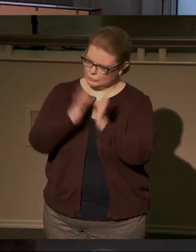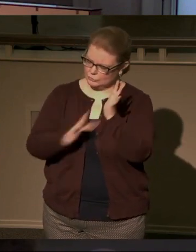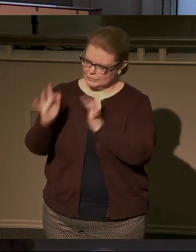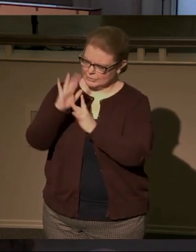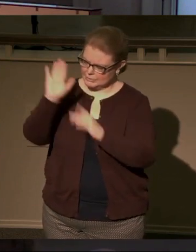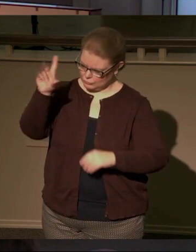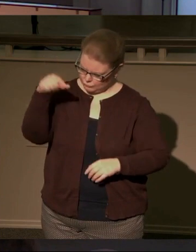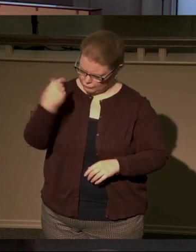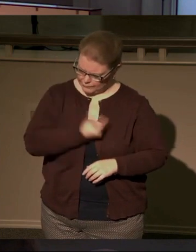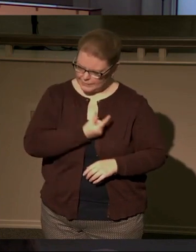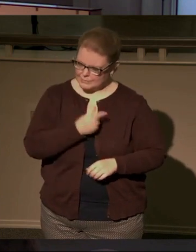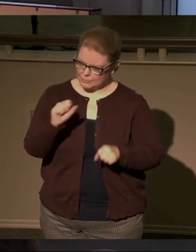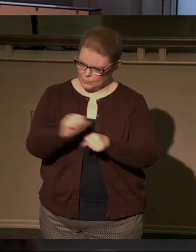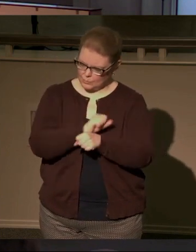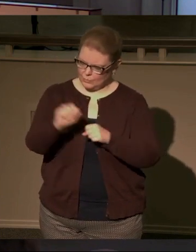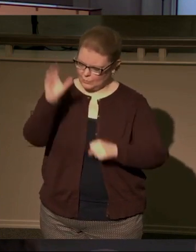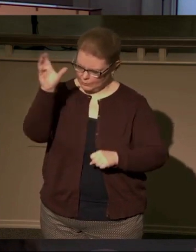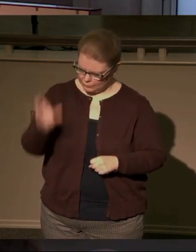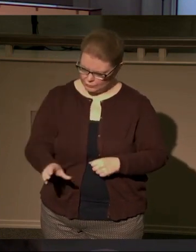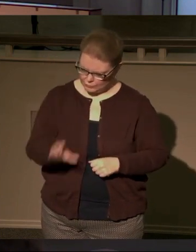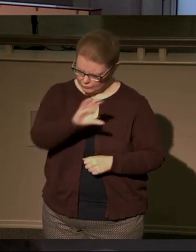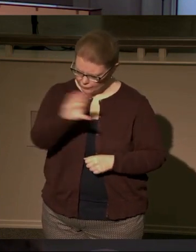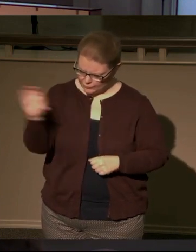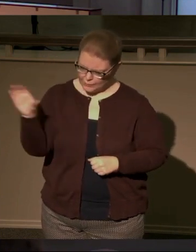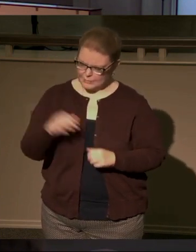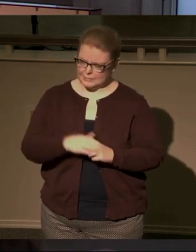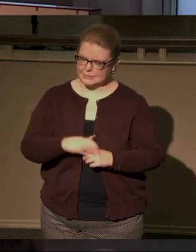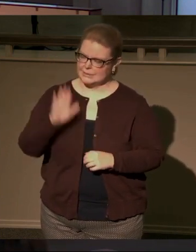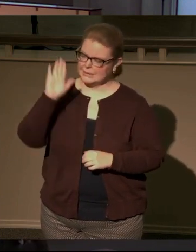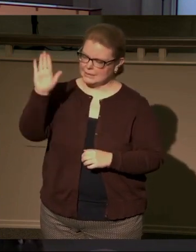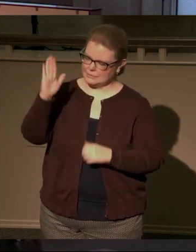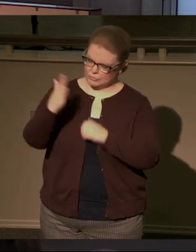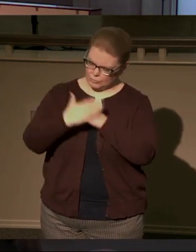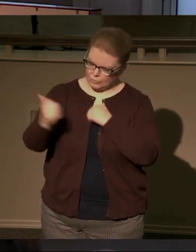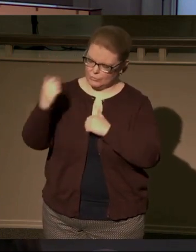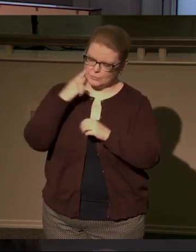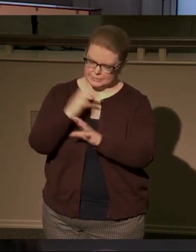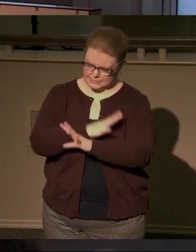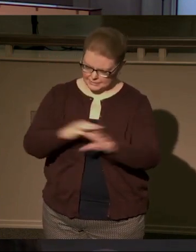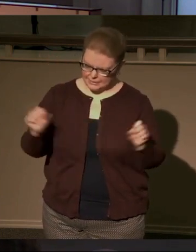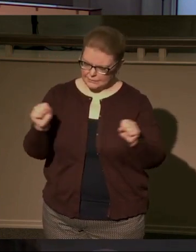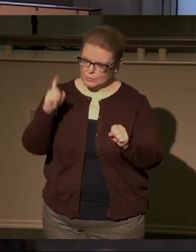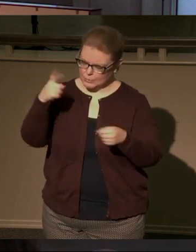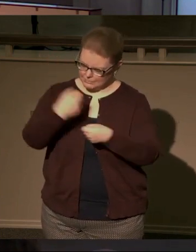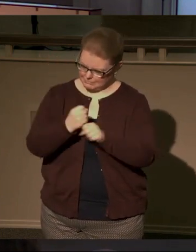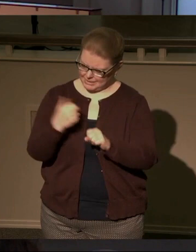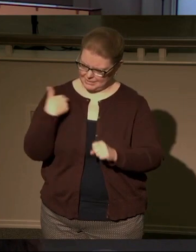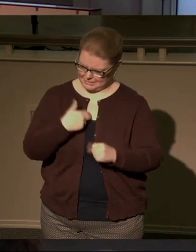his work on the cross and his calling to salvation, you have made us alive.